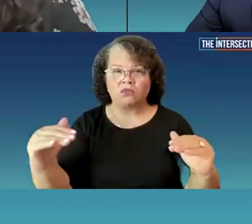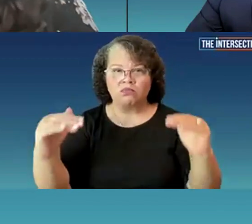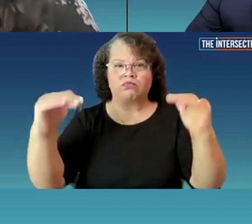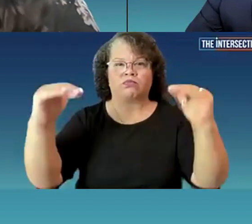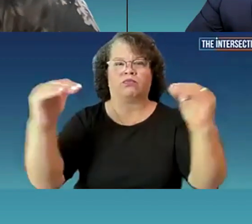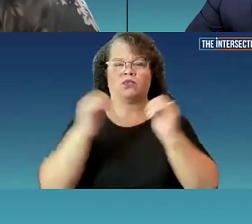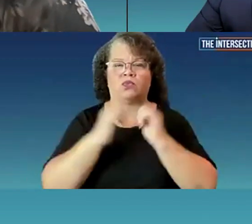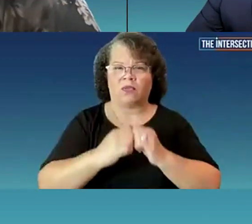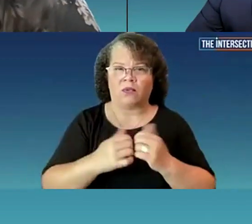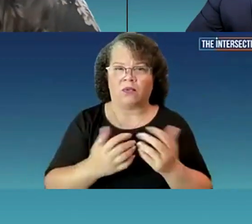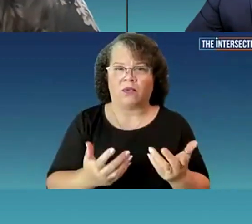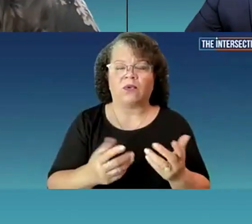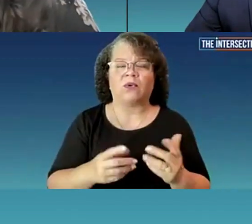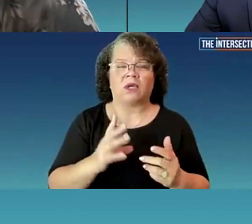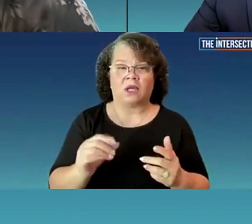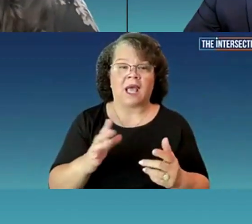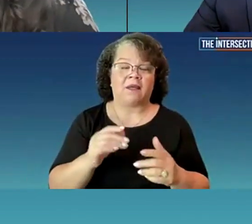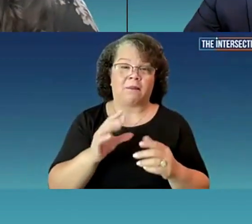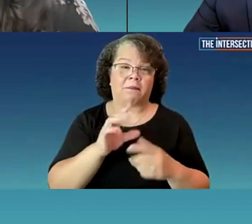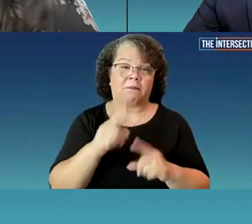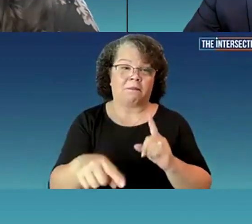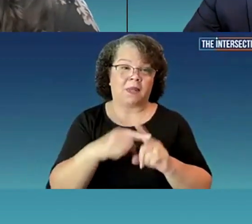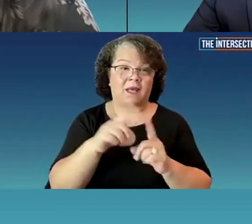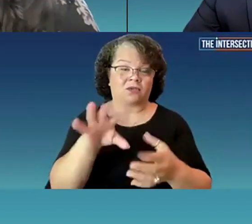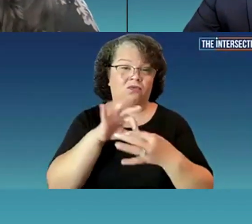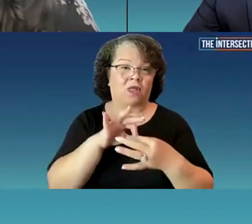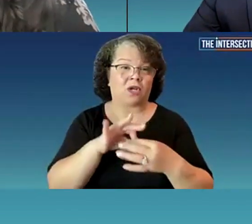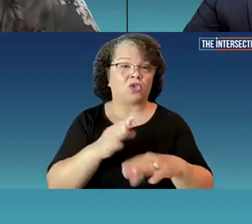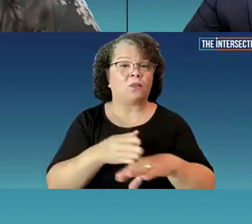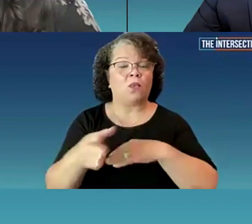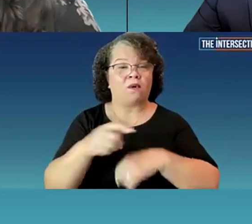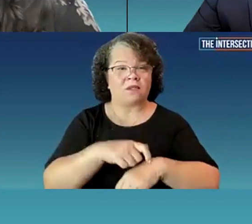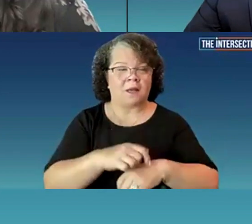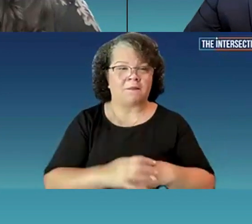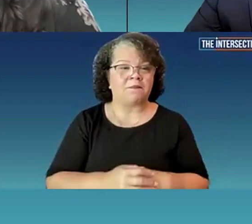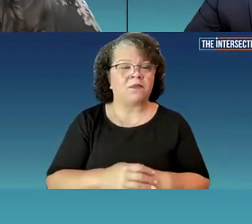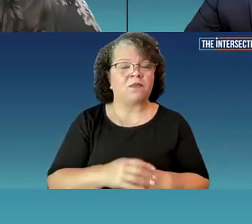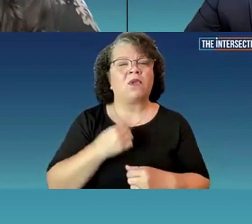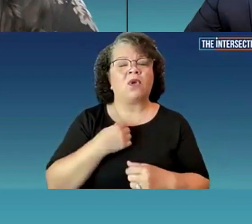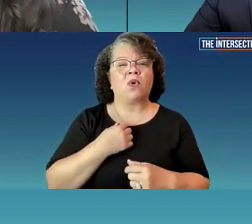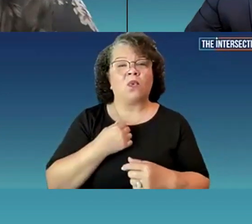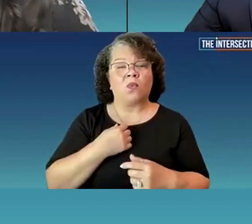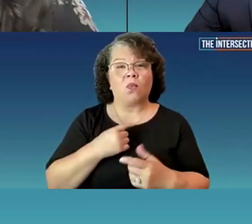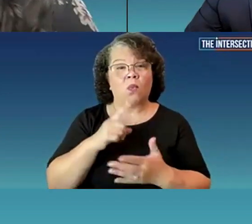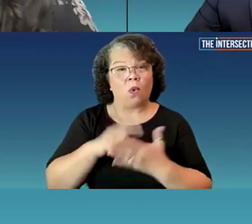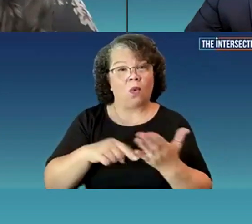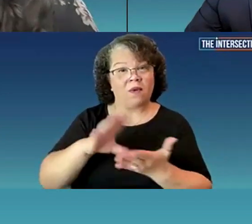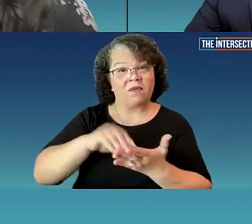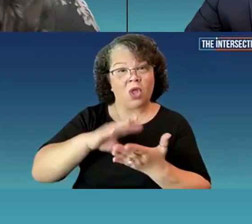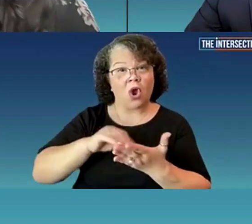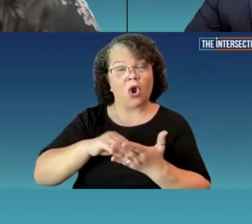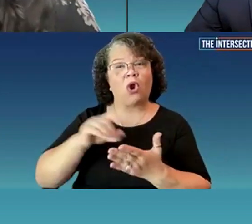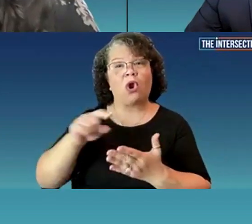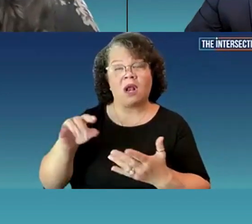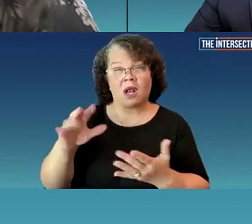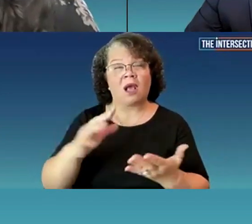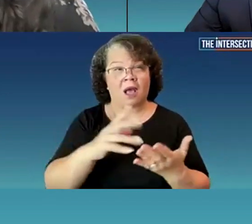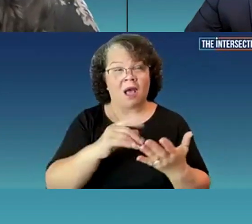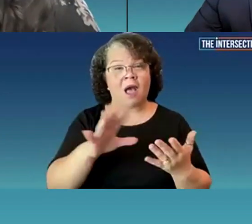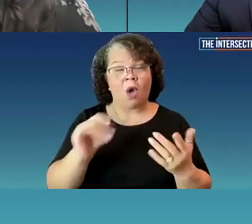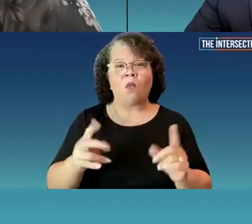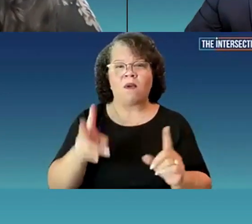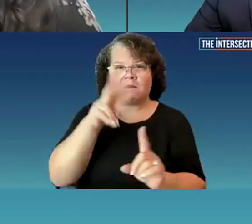over time, because we've been able, as Sam was saying, to apply what we've learned, not just to cancer and to these